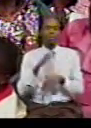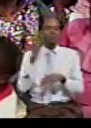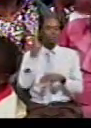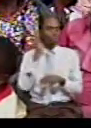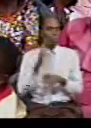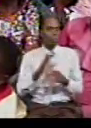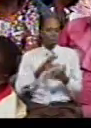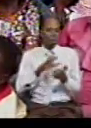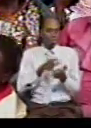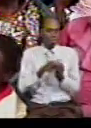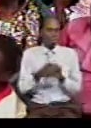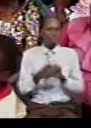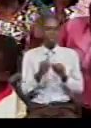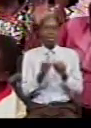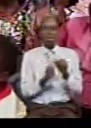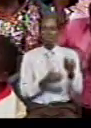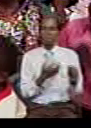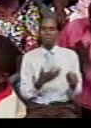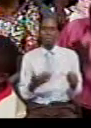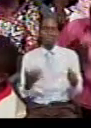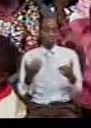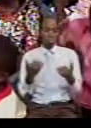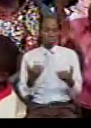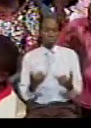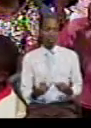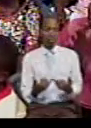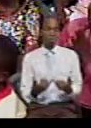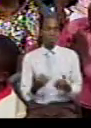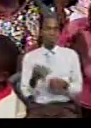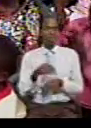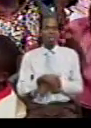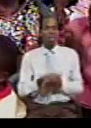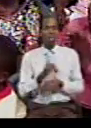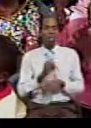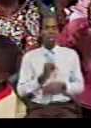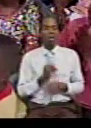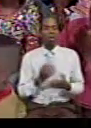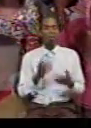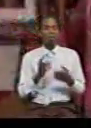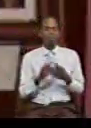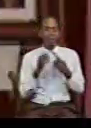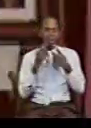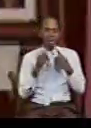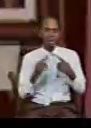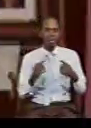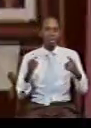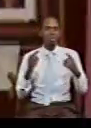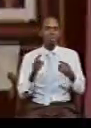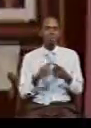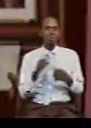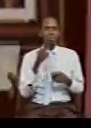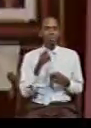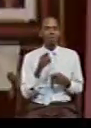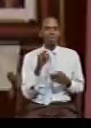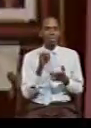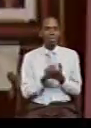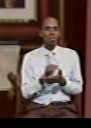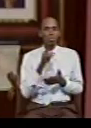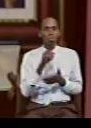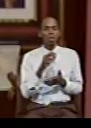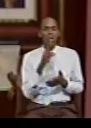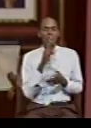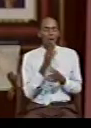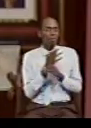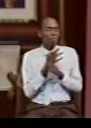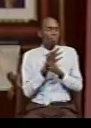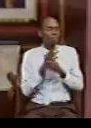crush everything. Tonight, I want to announce to you that you are free to go